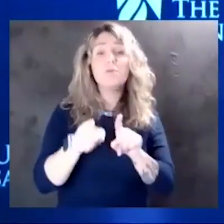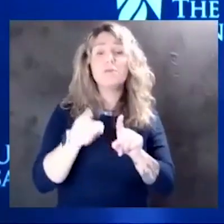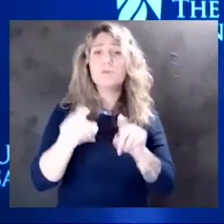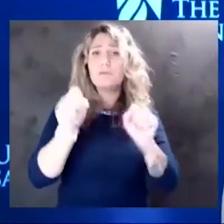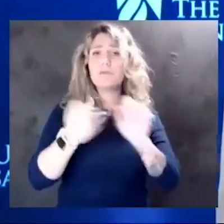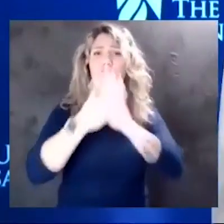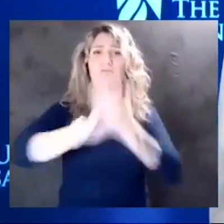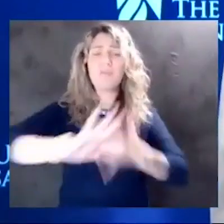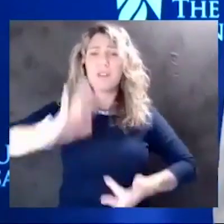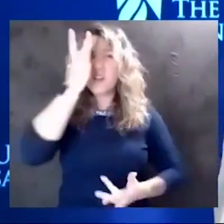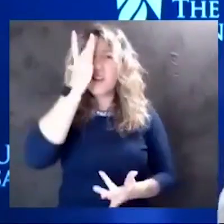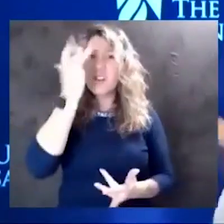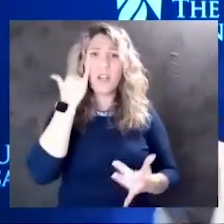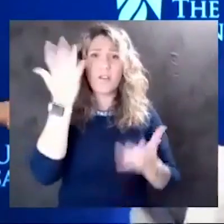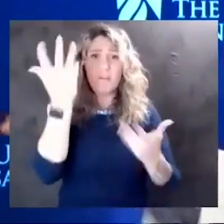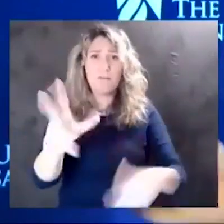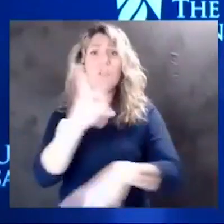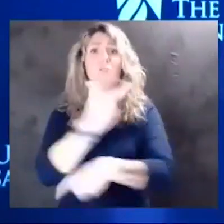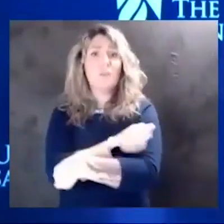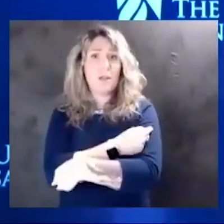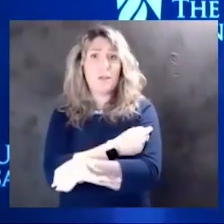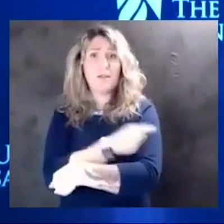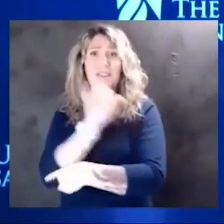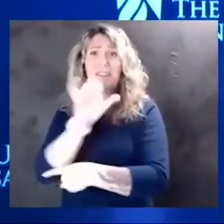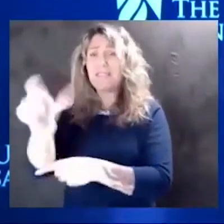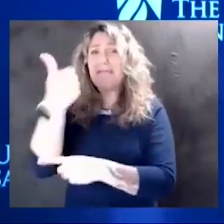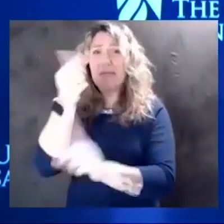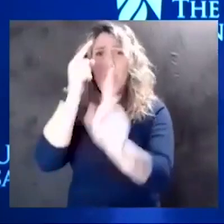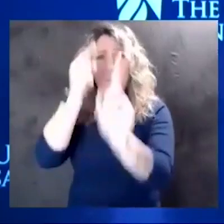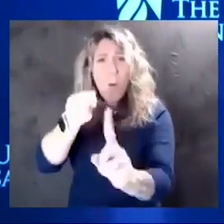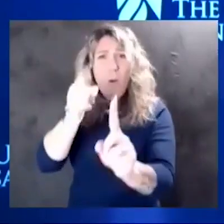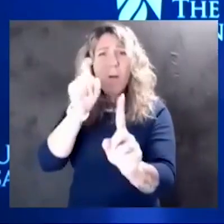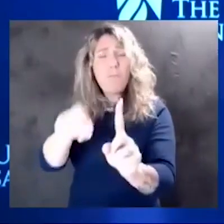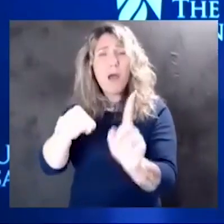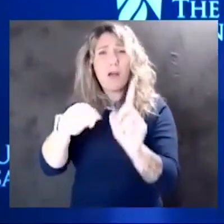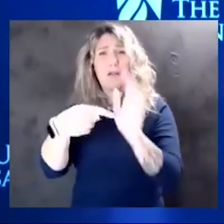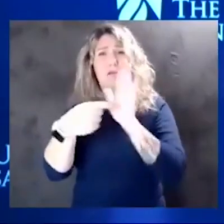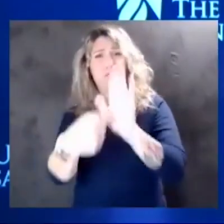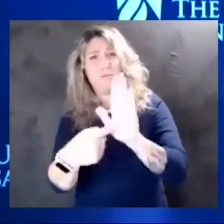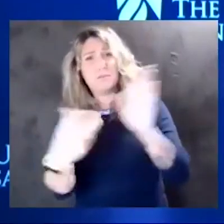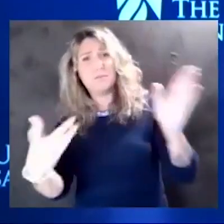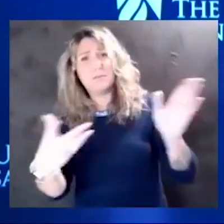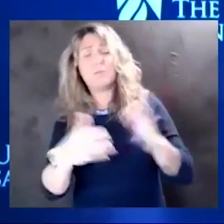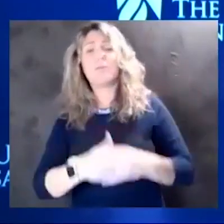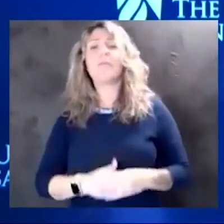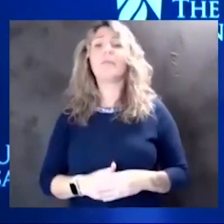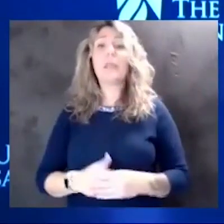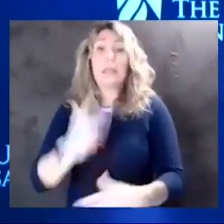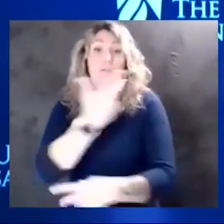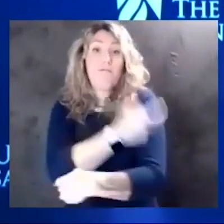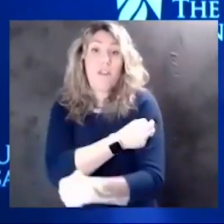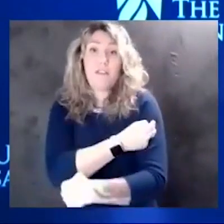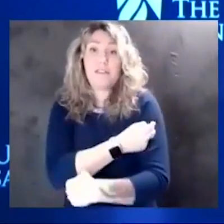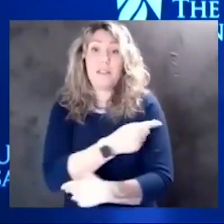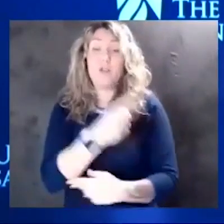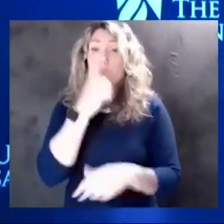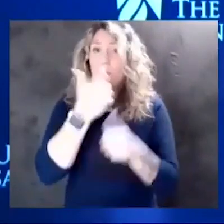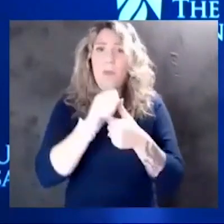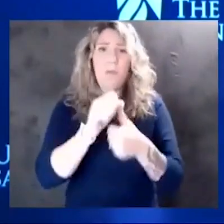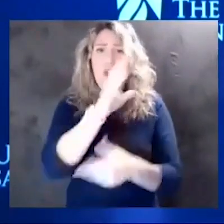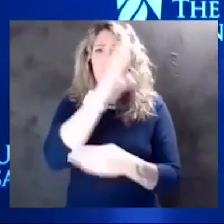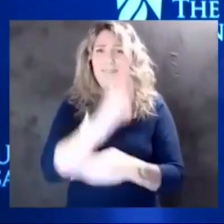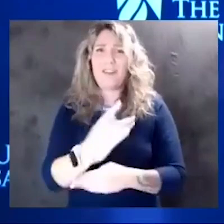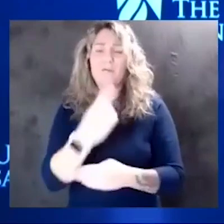been vaccinated, and I think that's another point to highlight. The vaccine was never, remember, it never said you won't